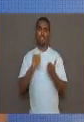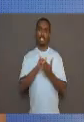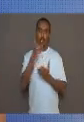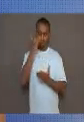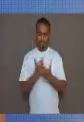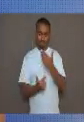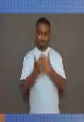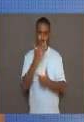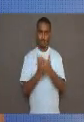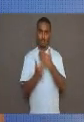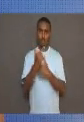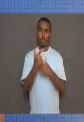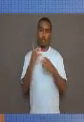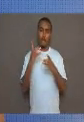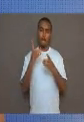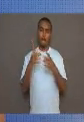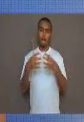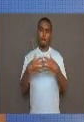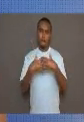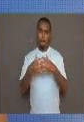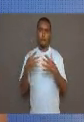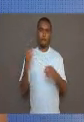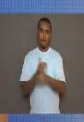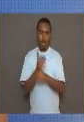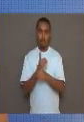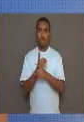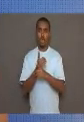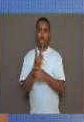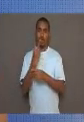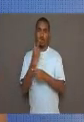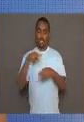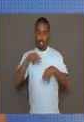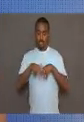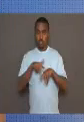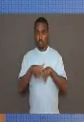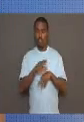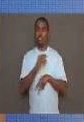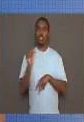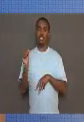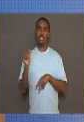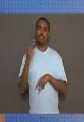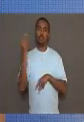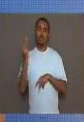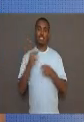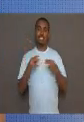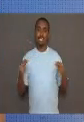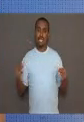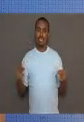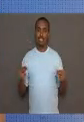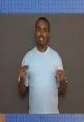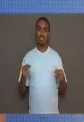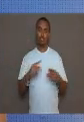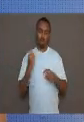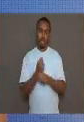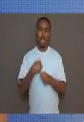that discussed manufacturing a pair of jeans and used the text to